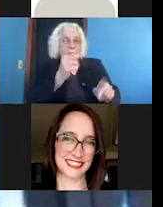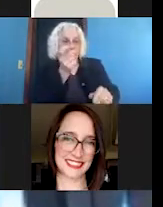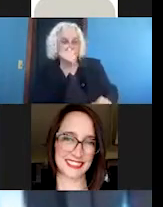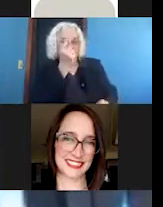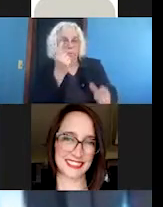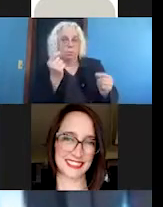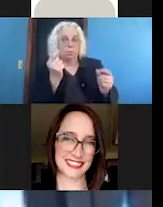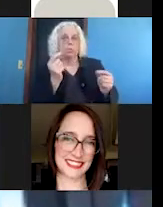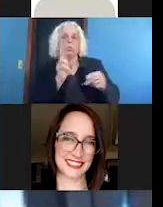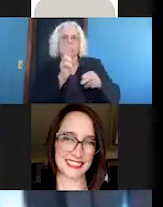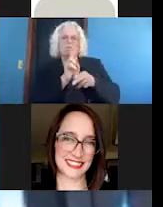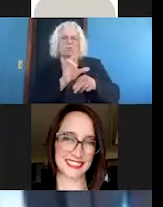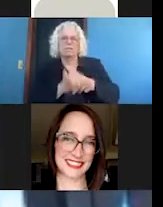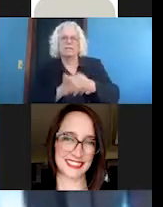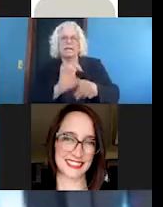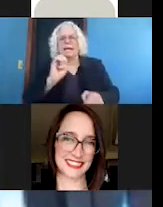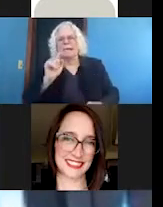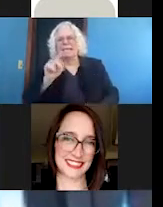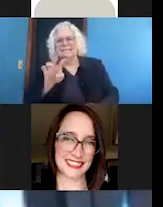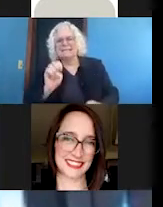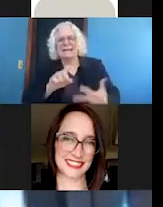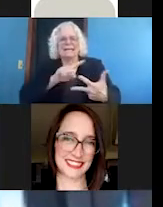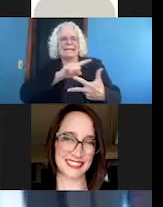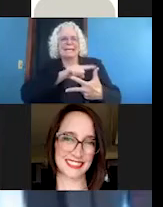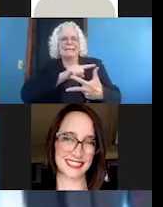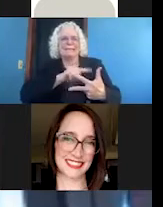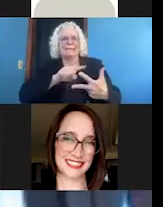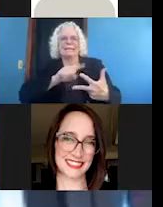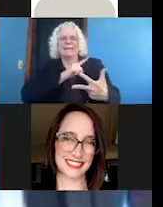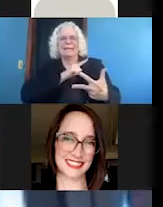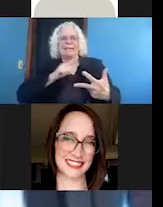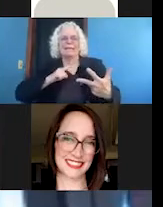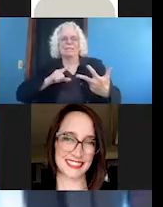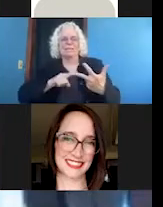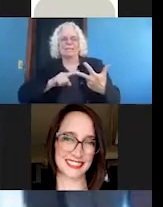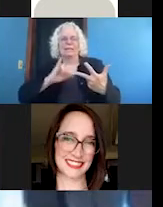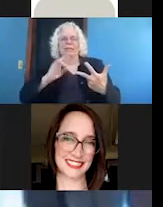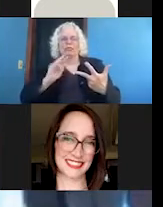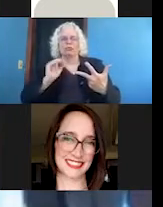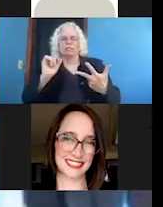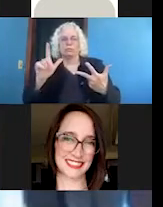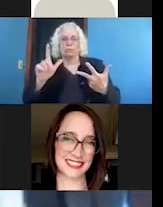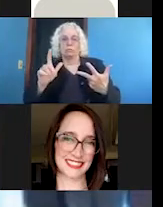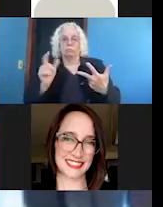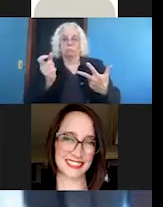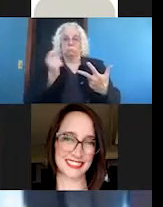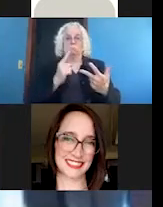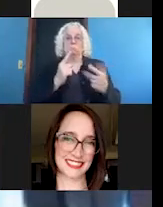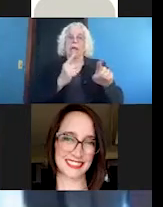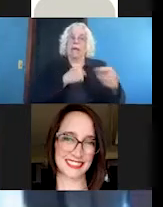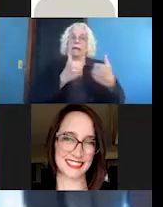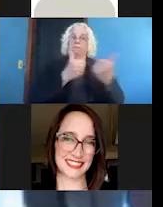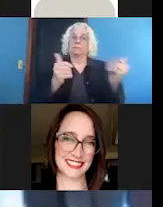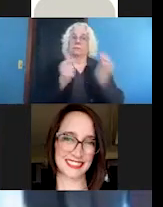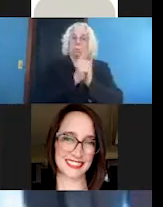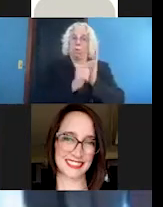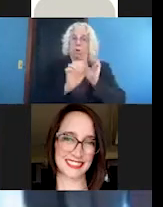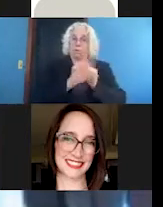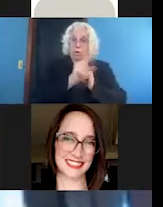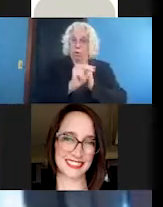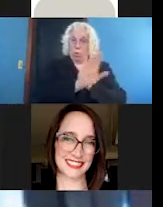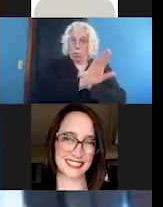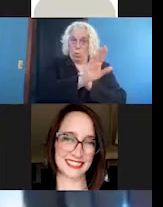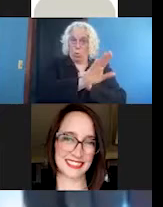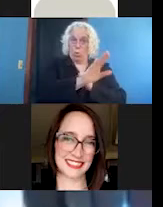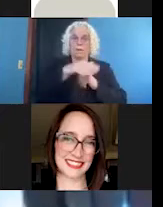use that executive, legislative, and judicial. So we do have our own laws, and our